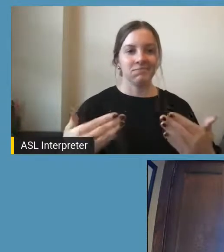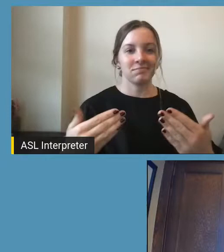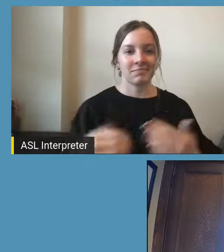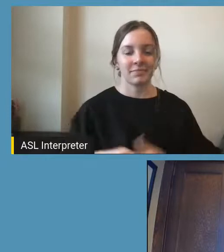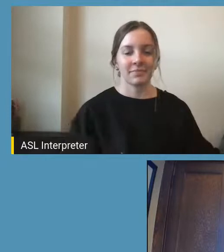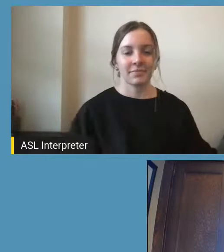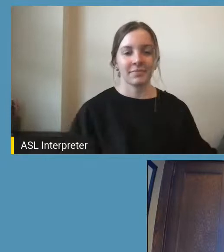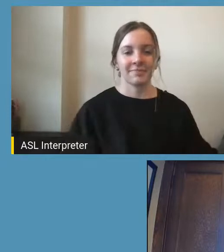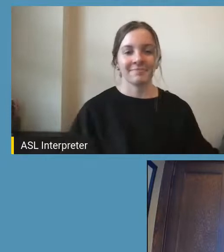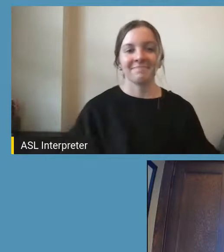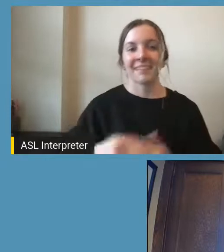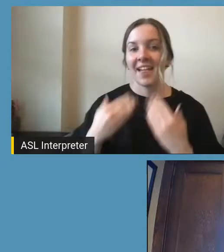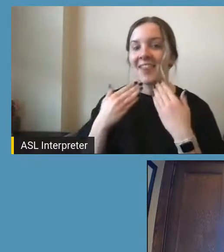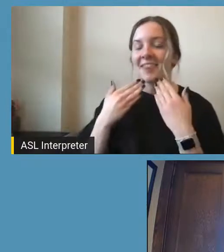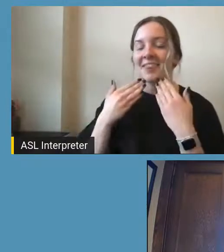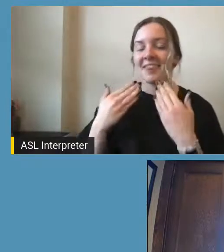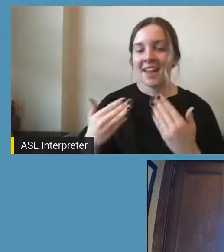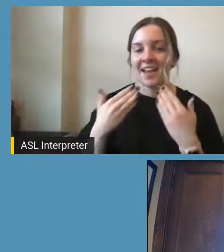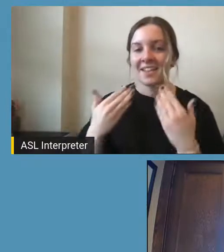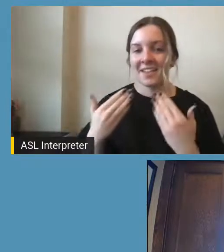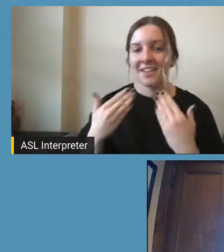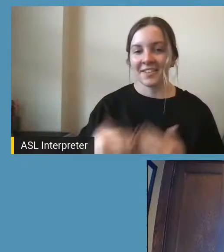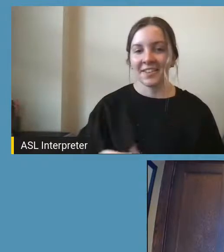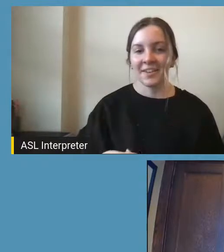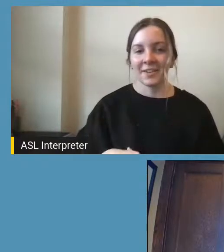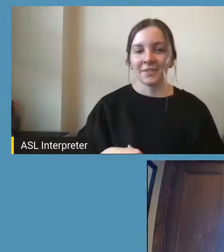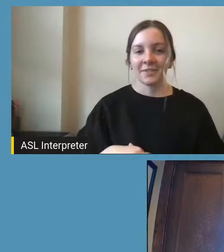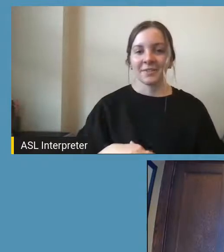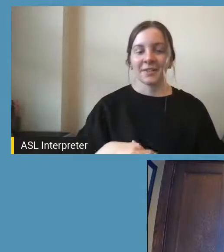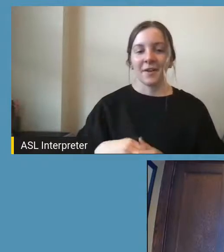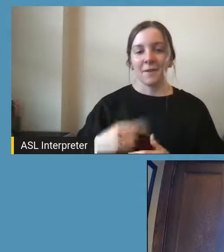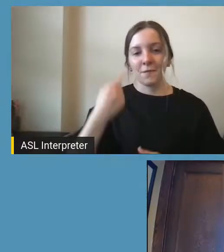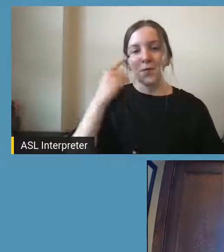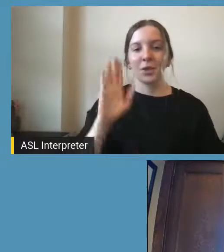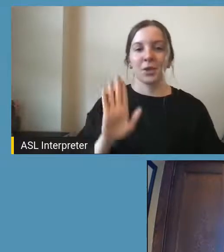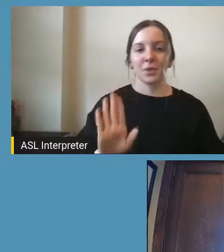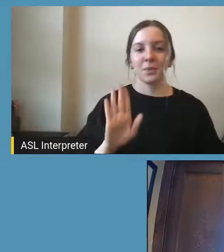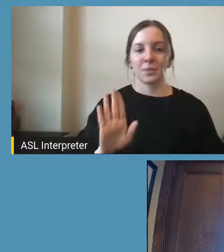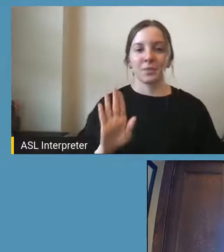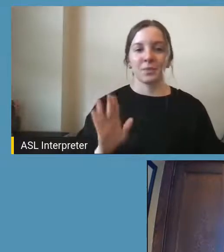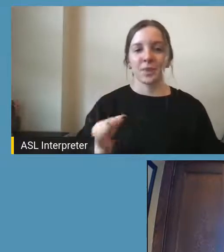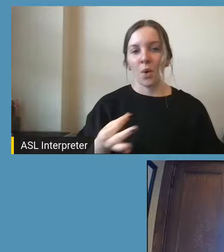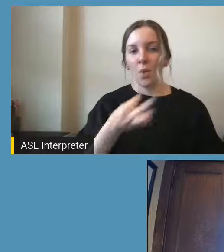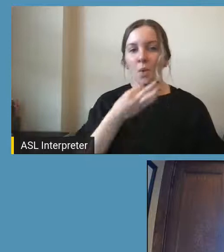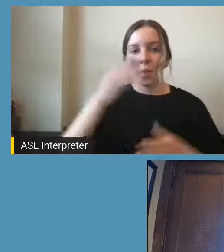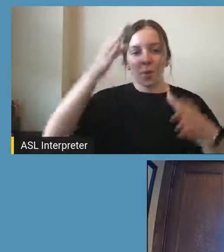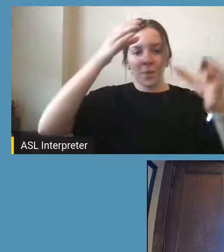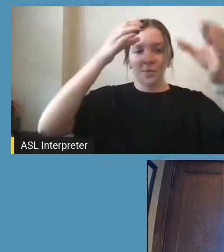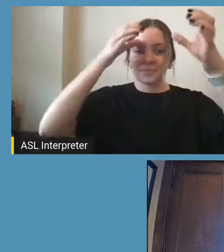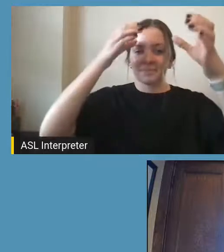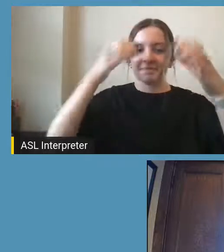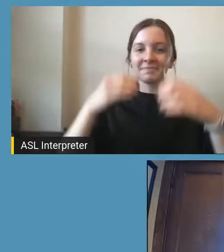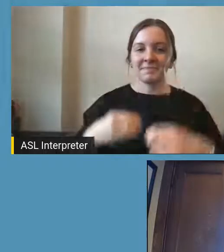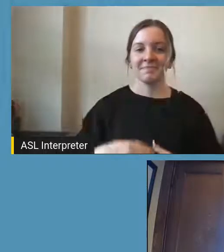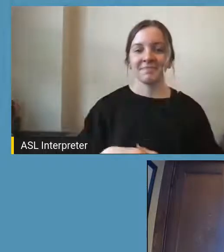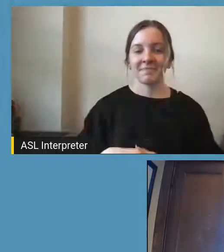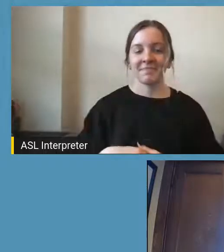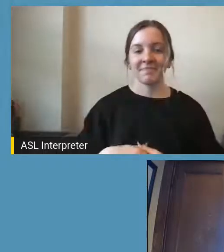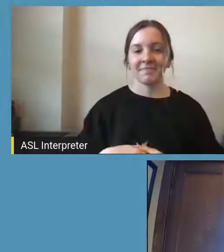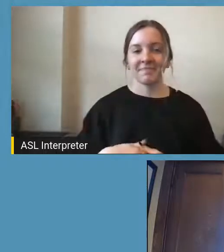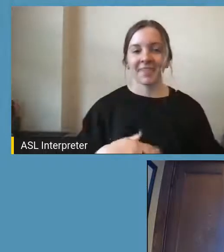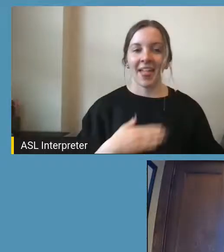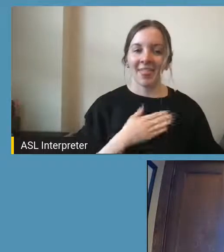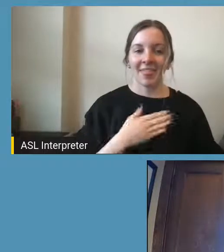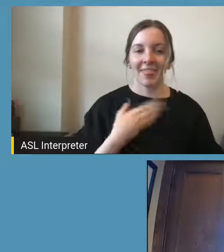much again for your words of wisdom and your expertise, Roz. We're all very grateful for your presentation. And thank you all